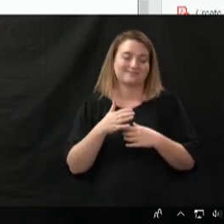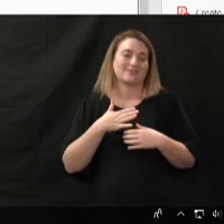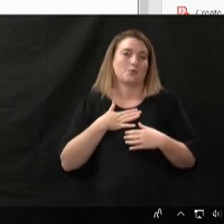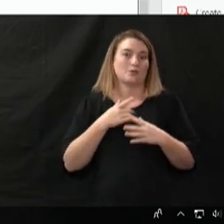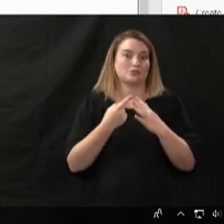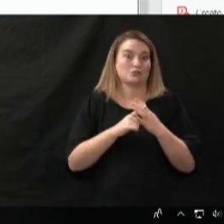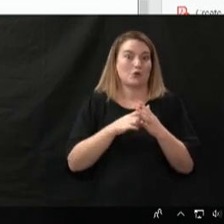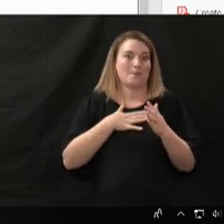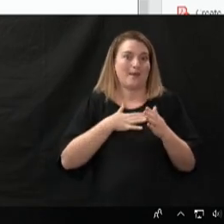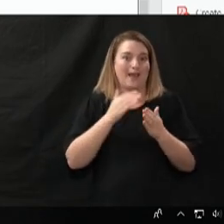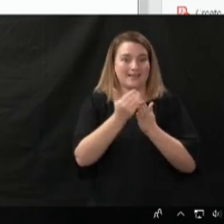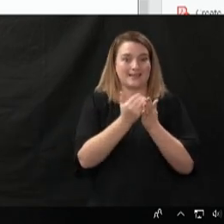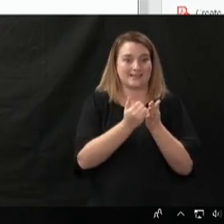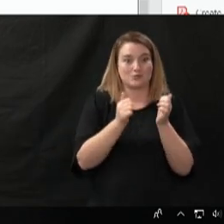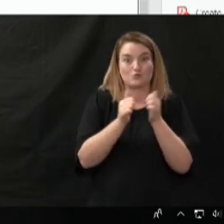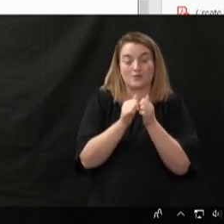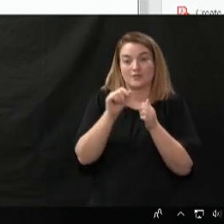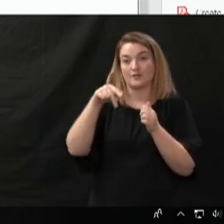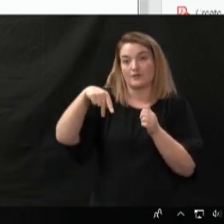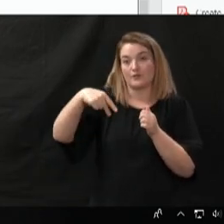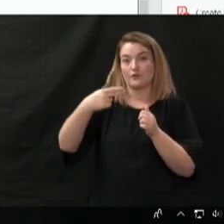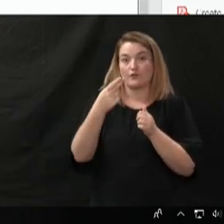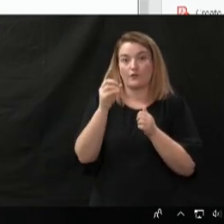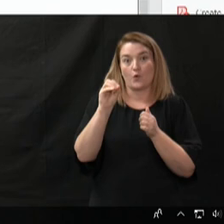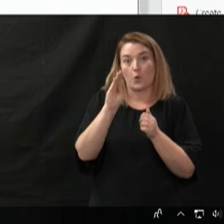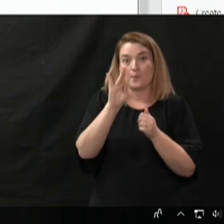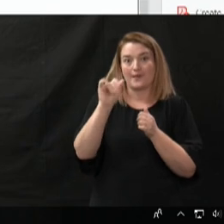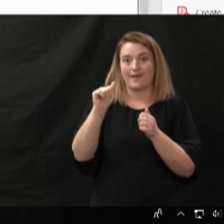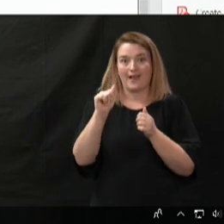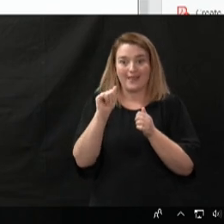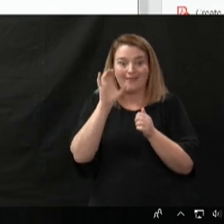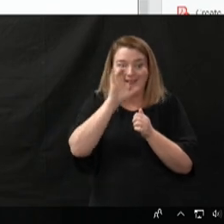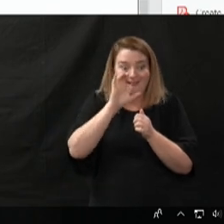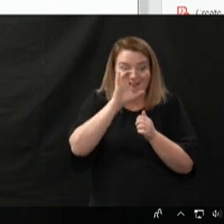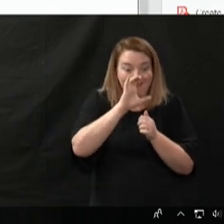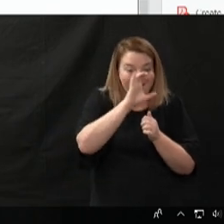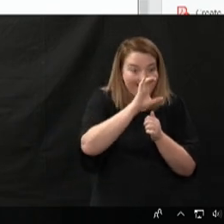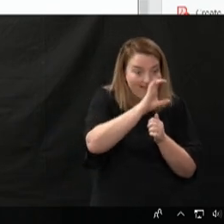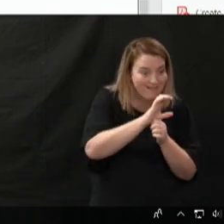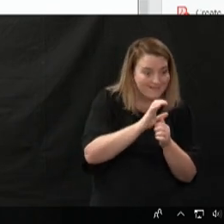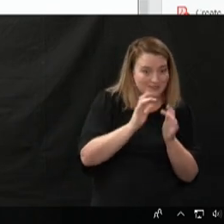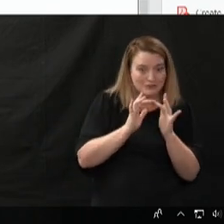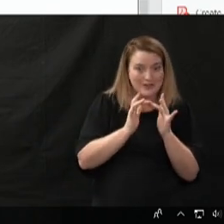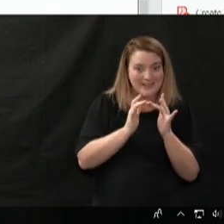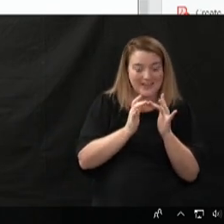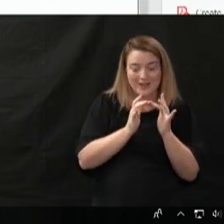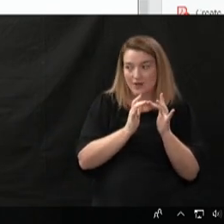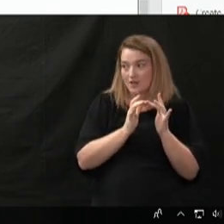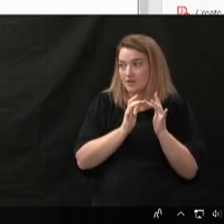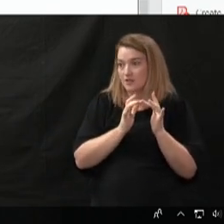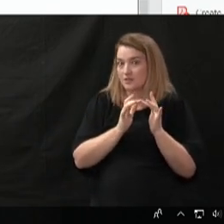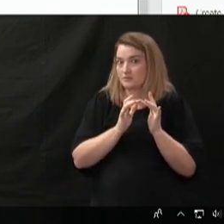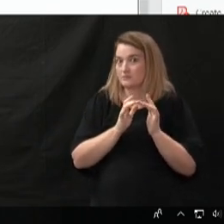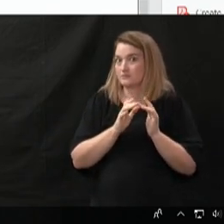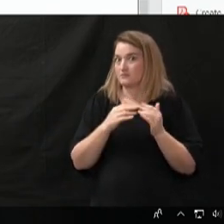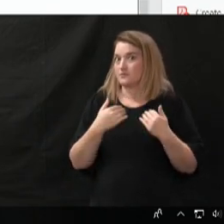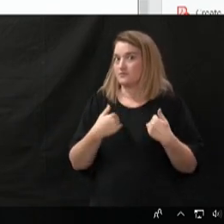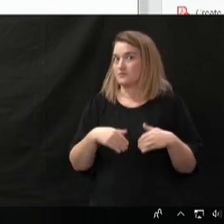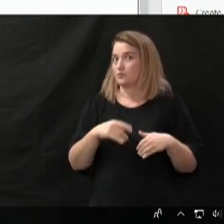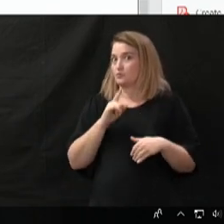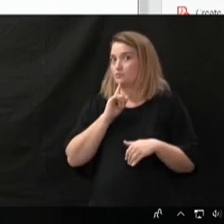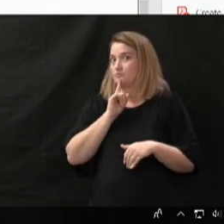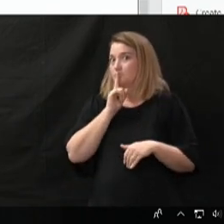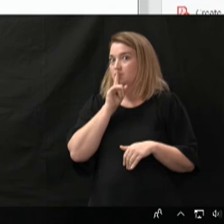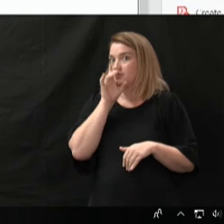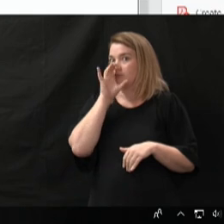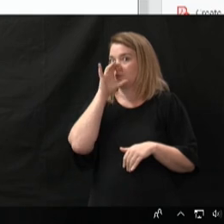with phobia, and then we looked them up on the internet. I tried this the first time, and there were some really strange phobias